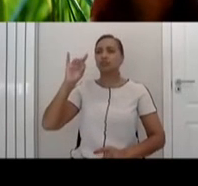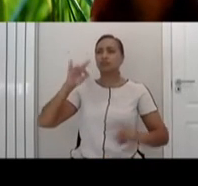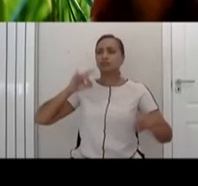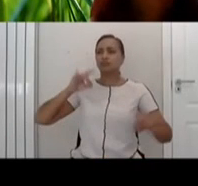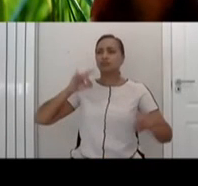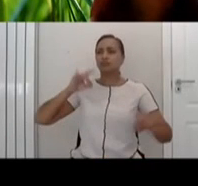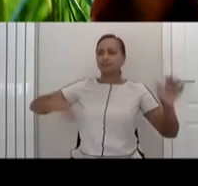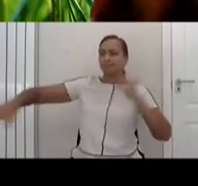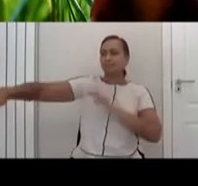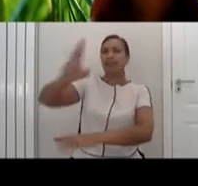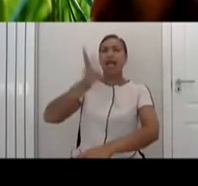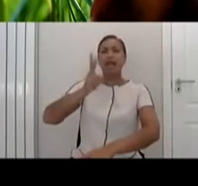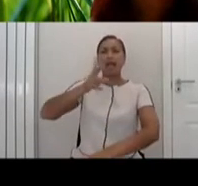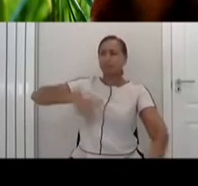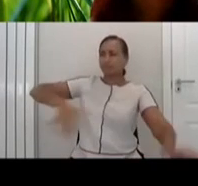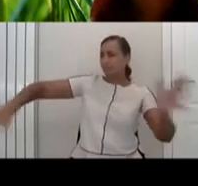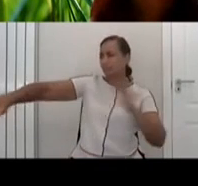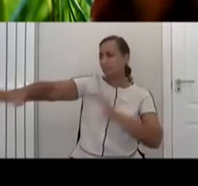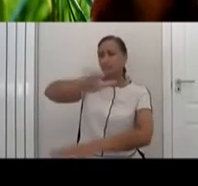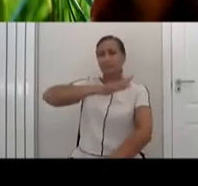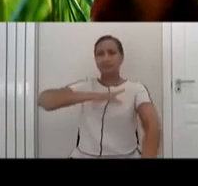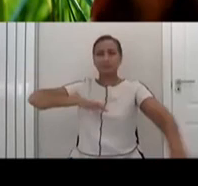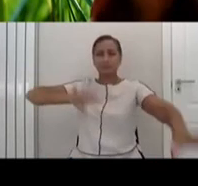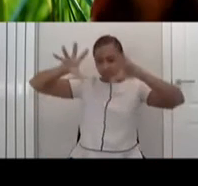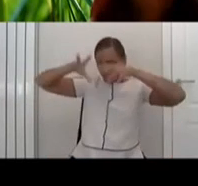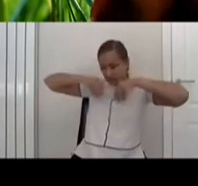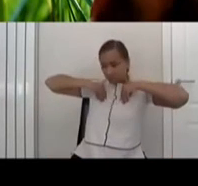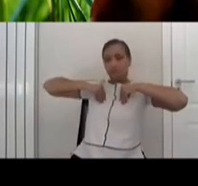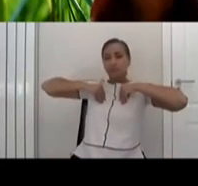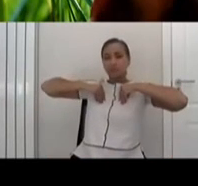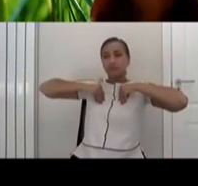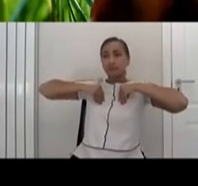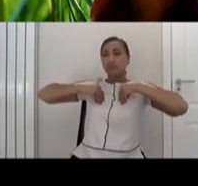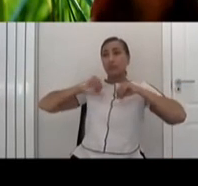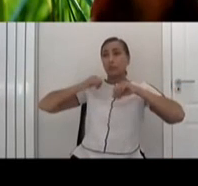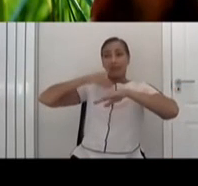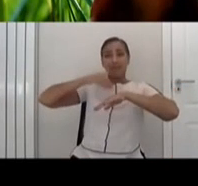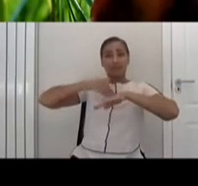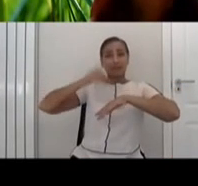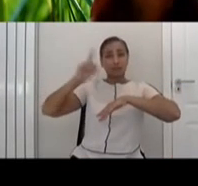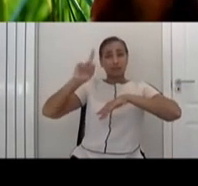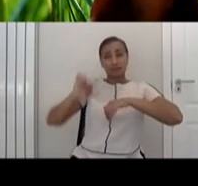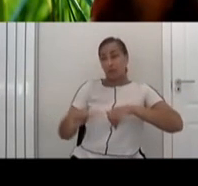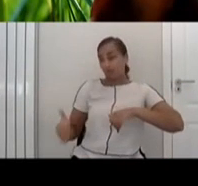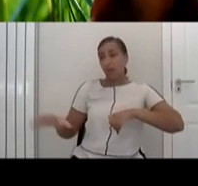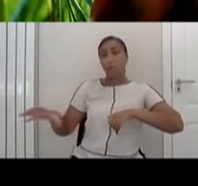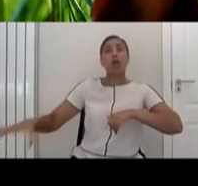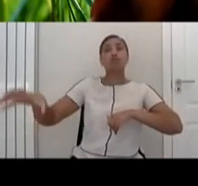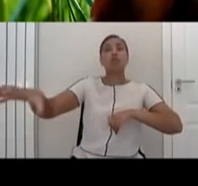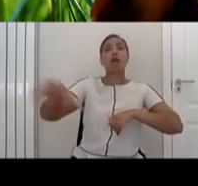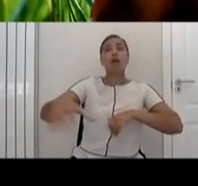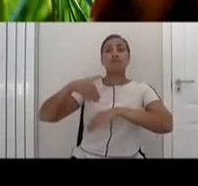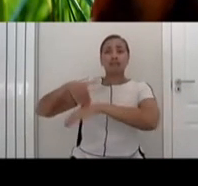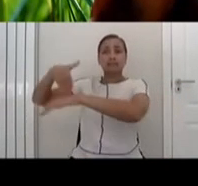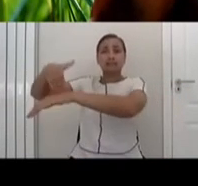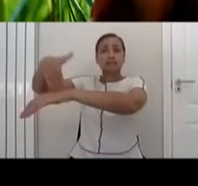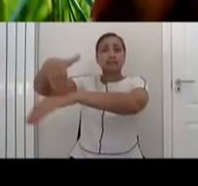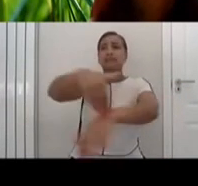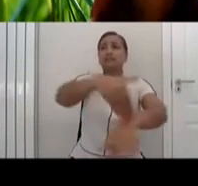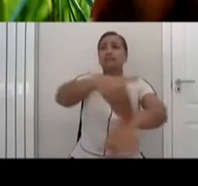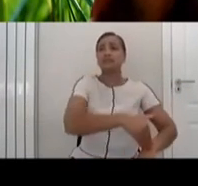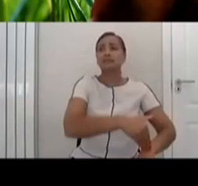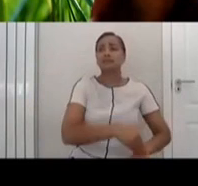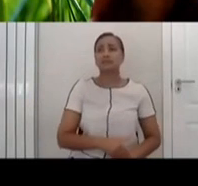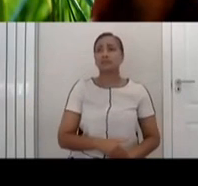residents is likely to be reflected in our neighbouring boroughs as well, because, you know, none of us you know,